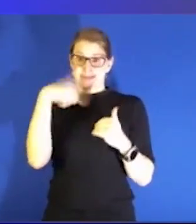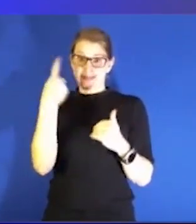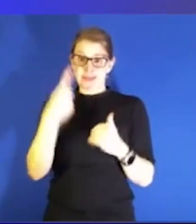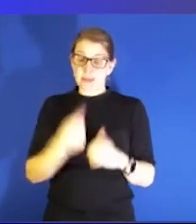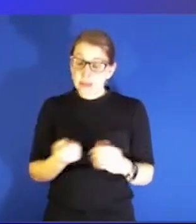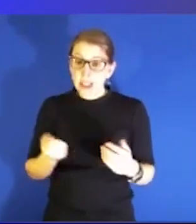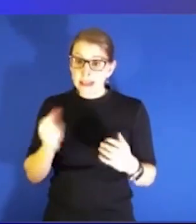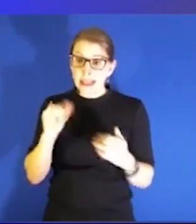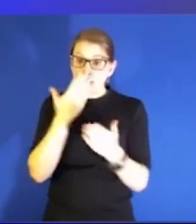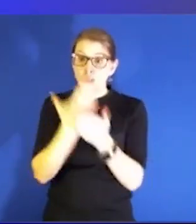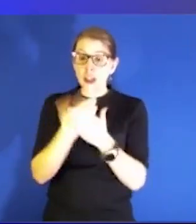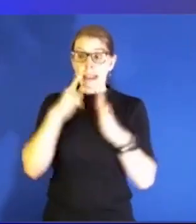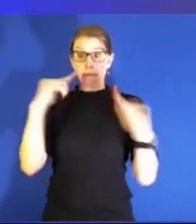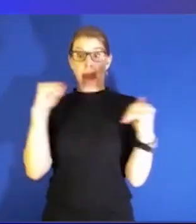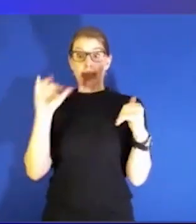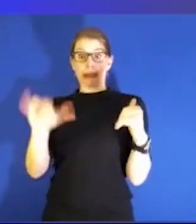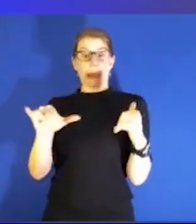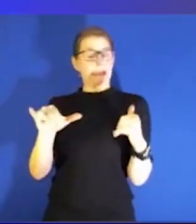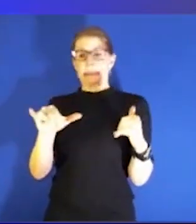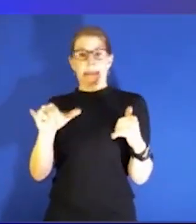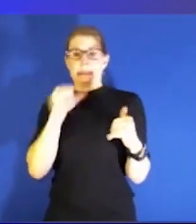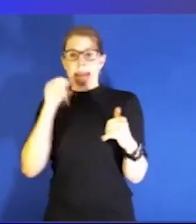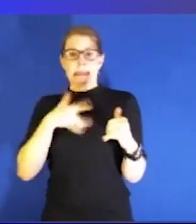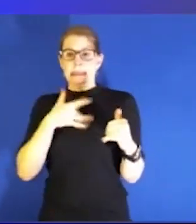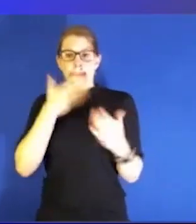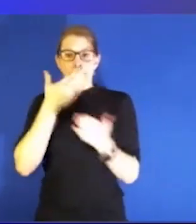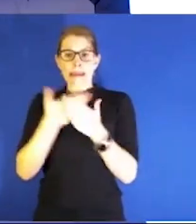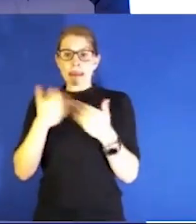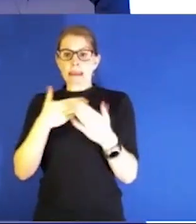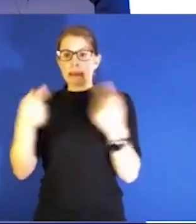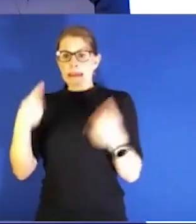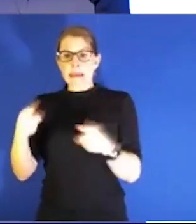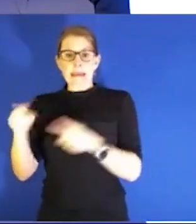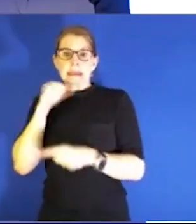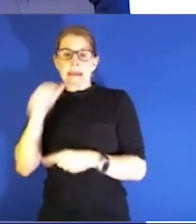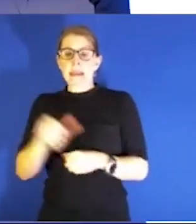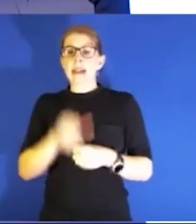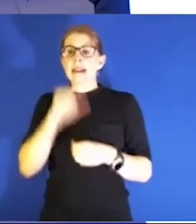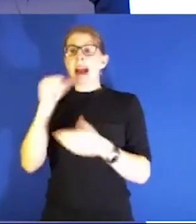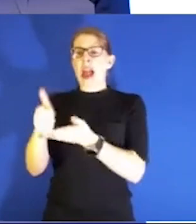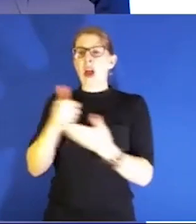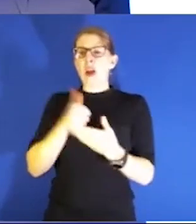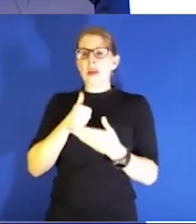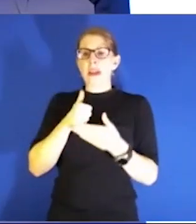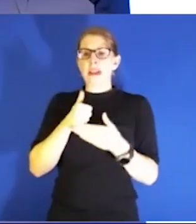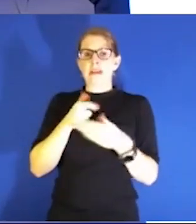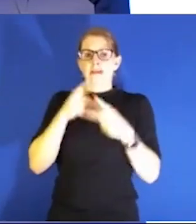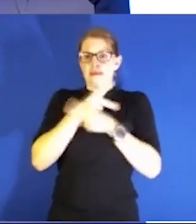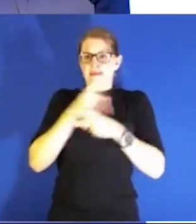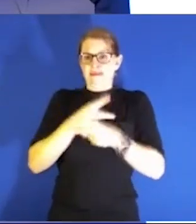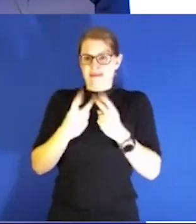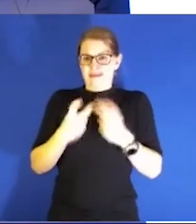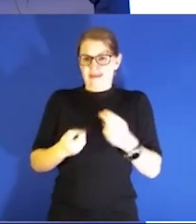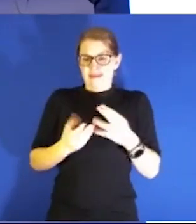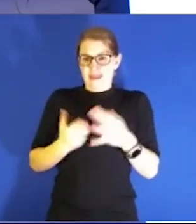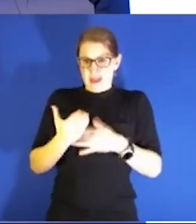expecting that, then that does not feel good when it doesn't happen. That doesn't help us actually work through the grief. It can maybe Correct. help instantaneously, but there's more to it.